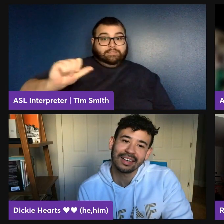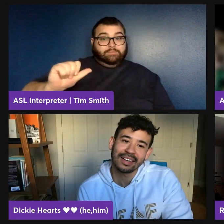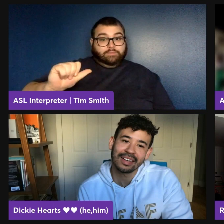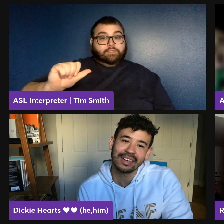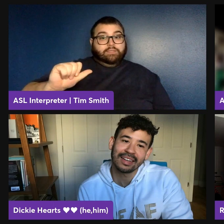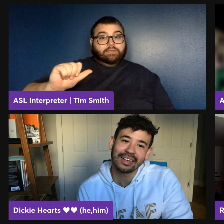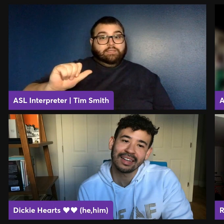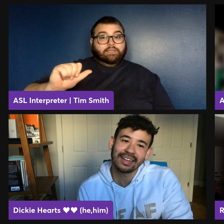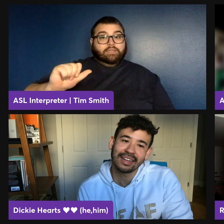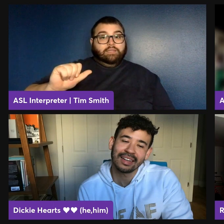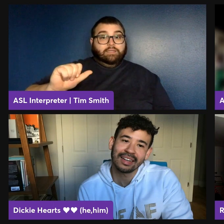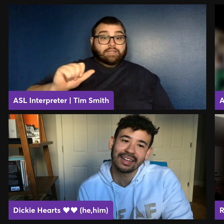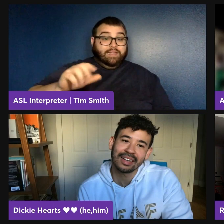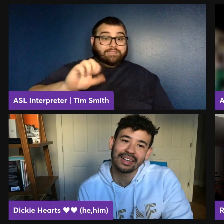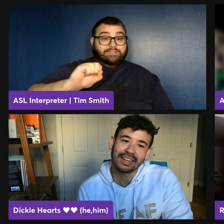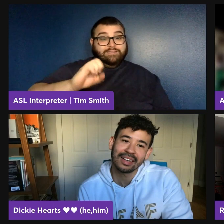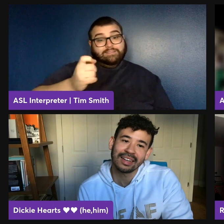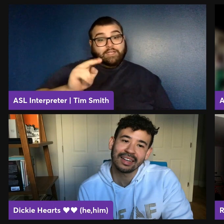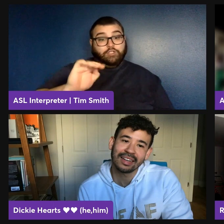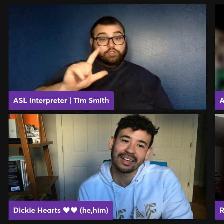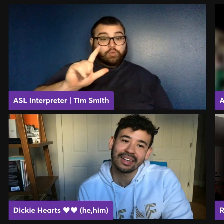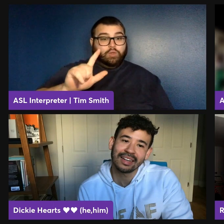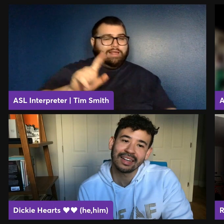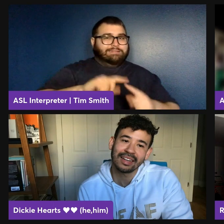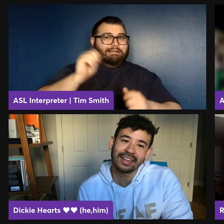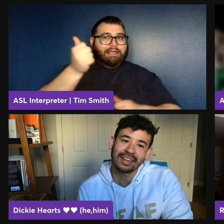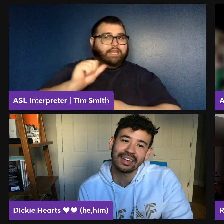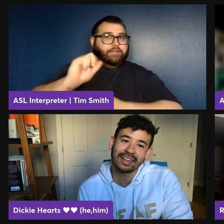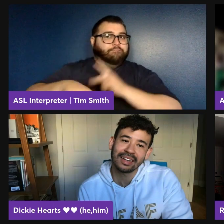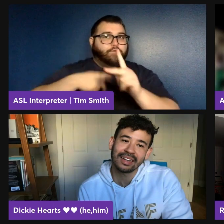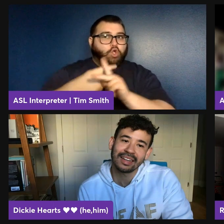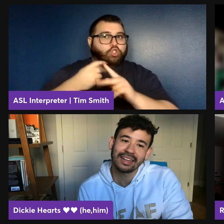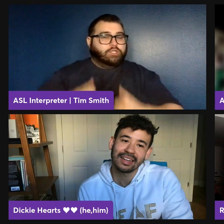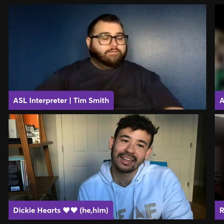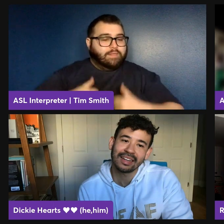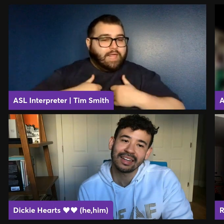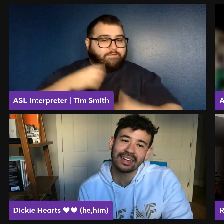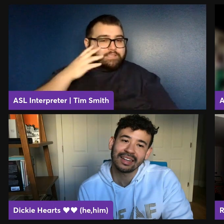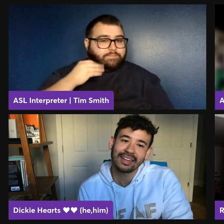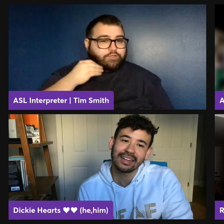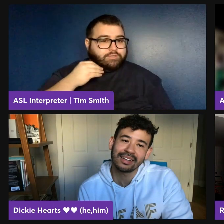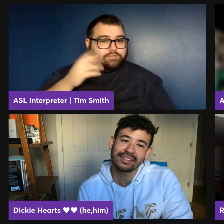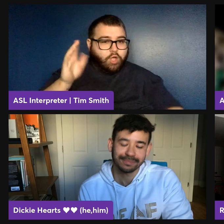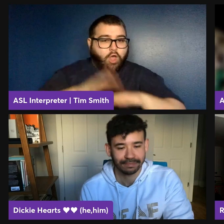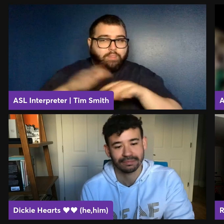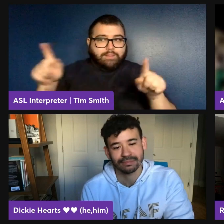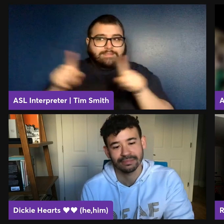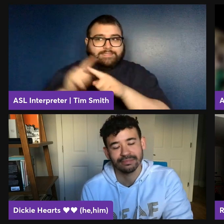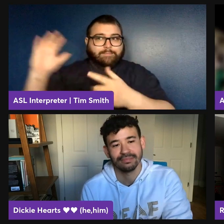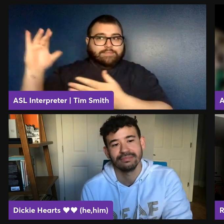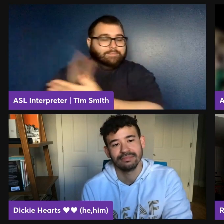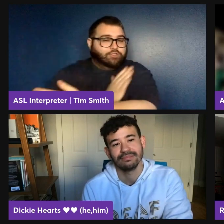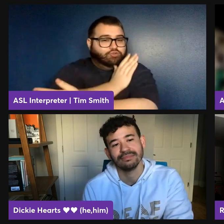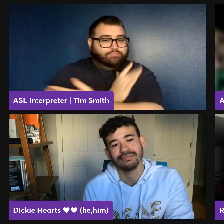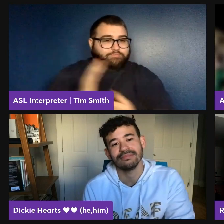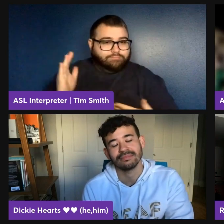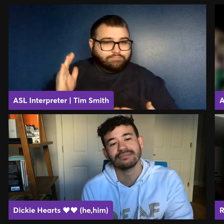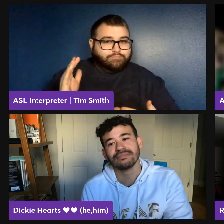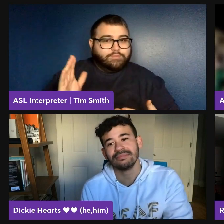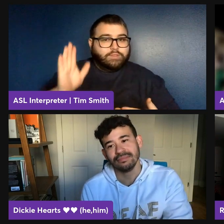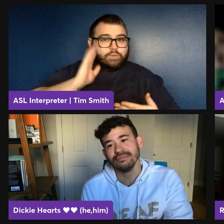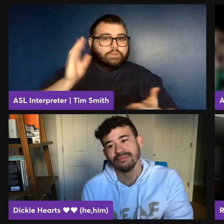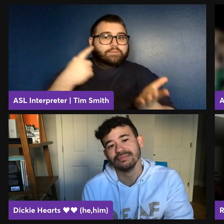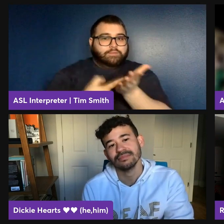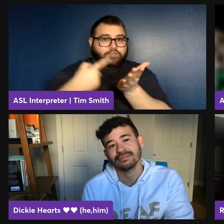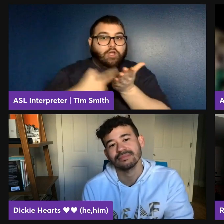as inherently sexual as any version of life experience on the same spectrum. I mean, we're going to be talking a